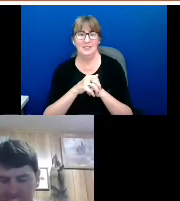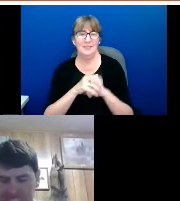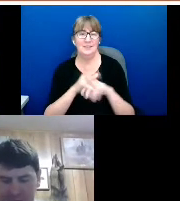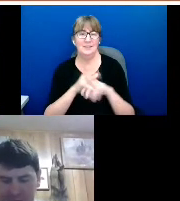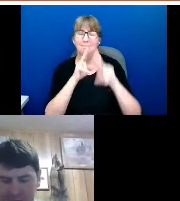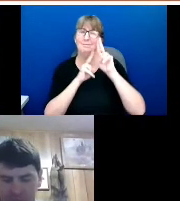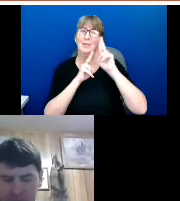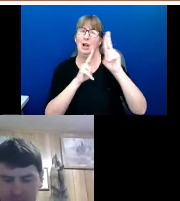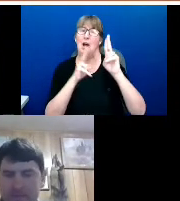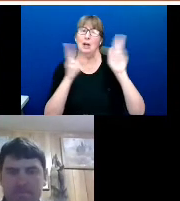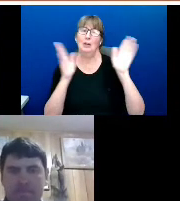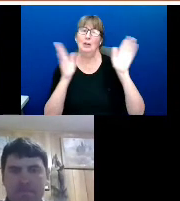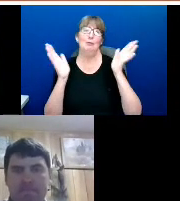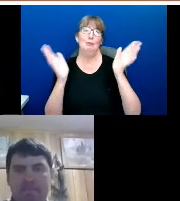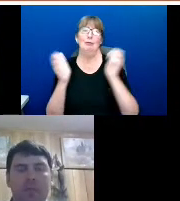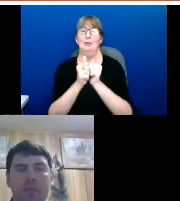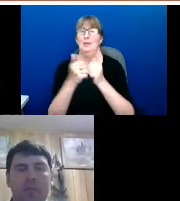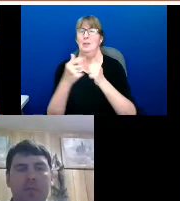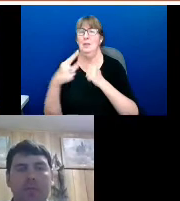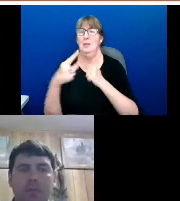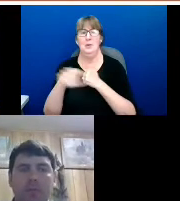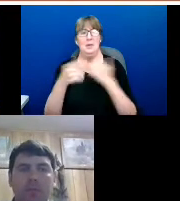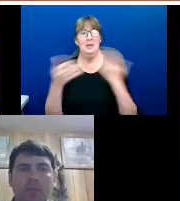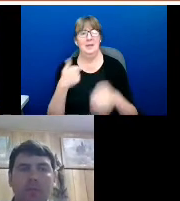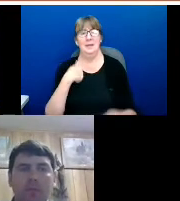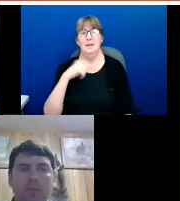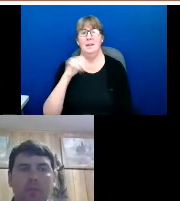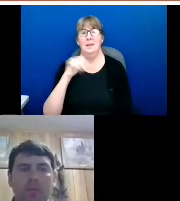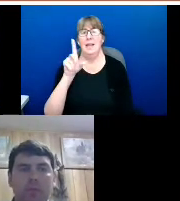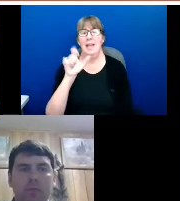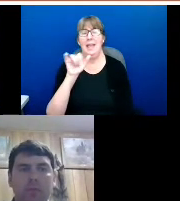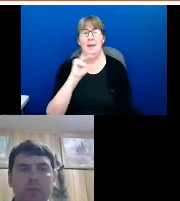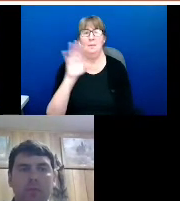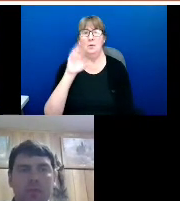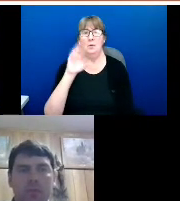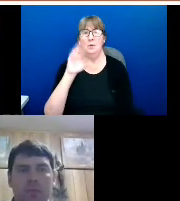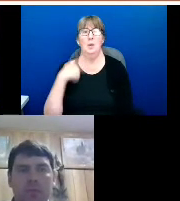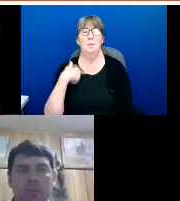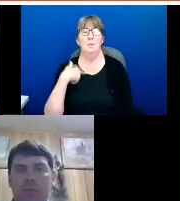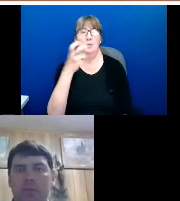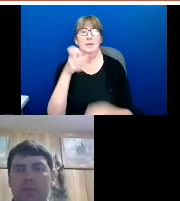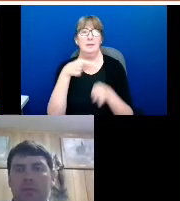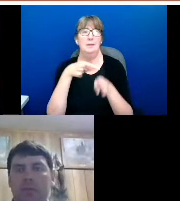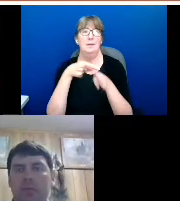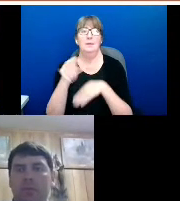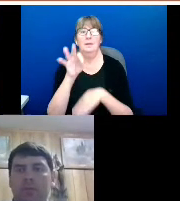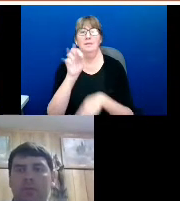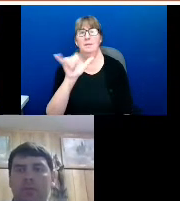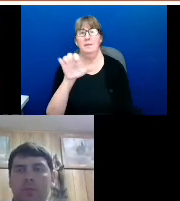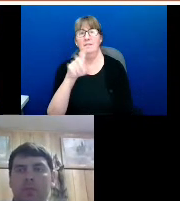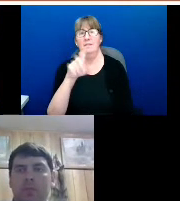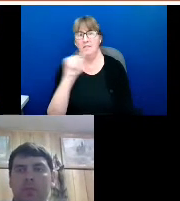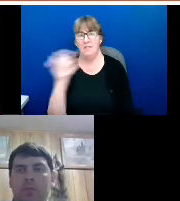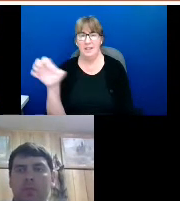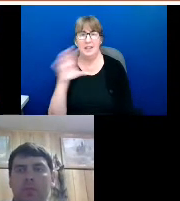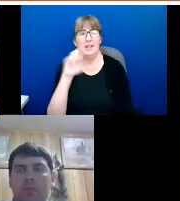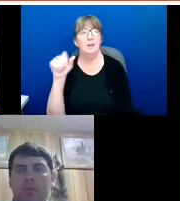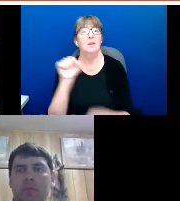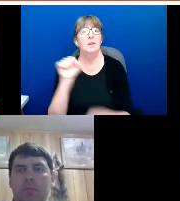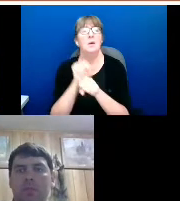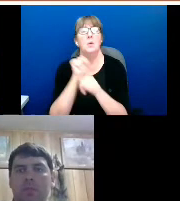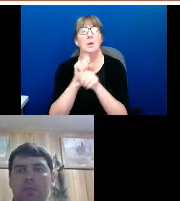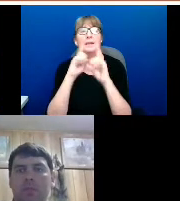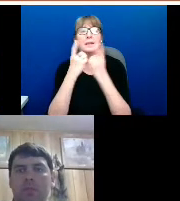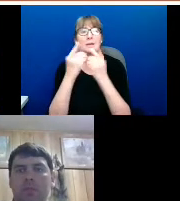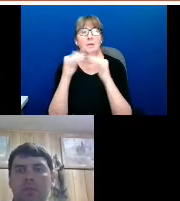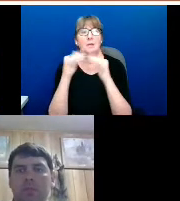you all. My name's Adam Kuhn. I'm the transition specialist in Fayette County. I work at the district level, overseeing basically all